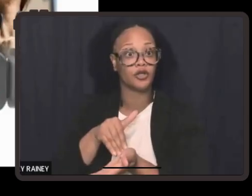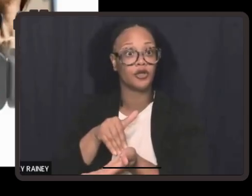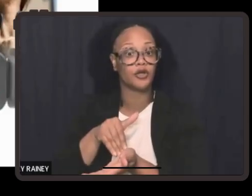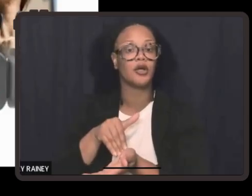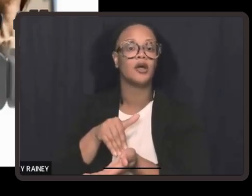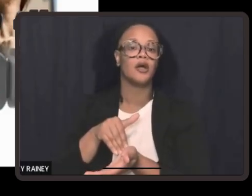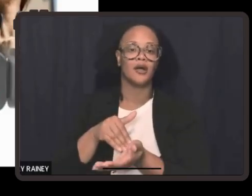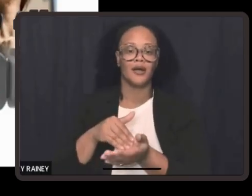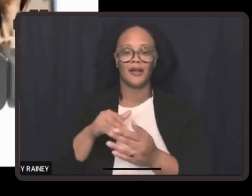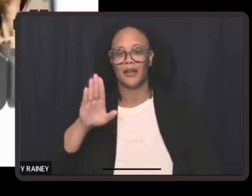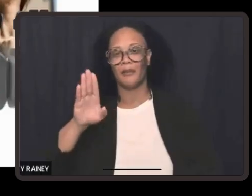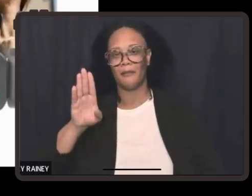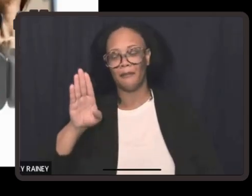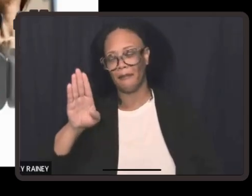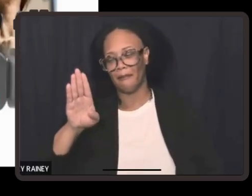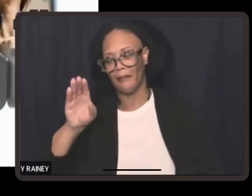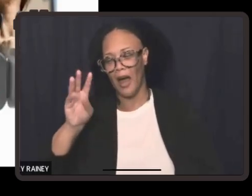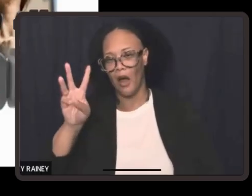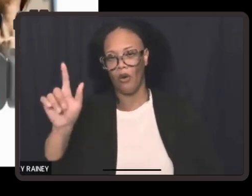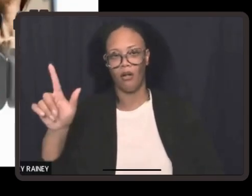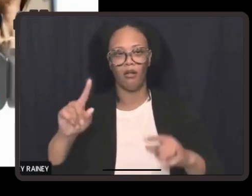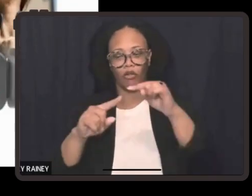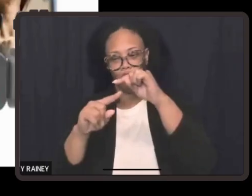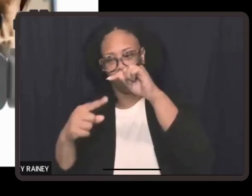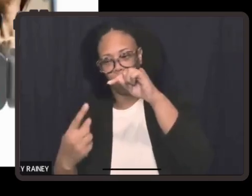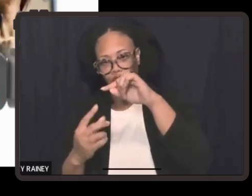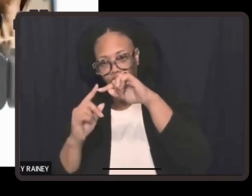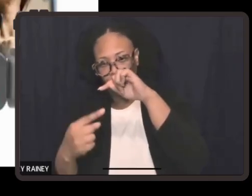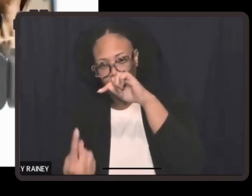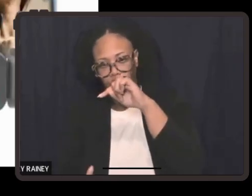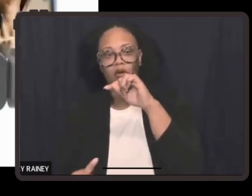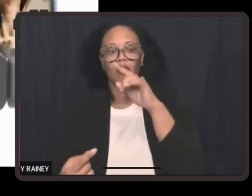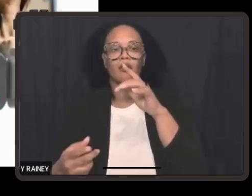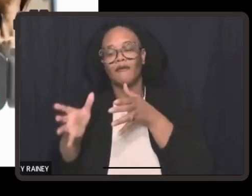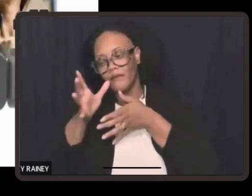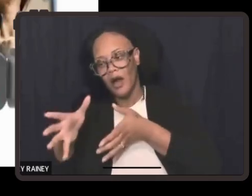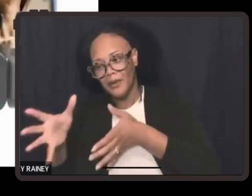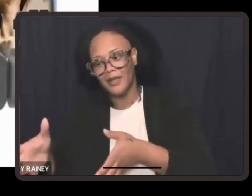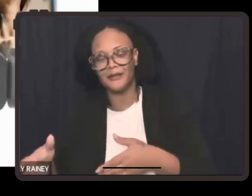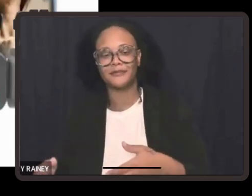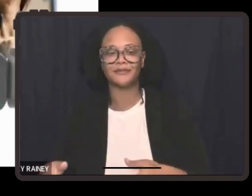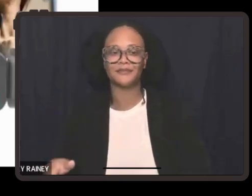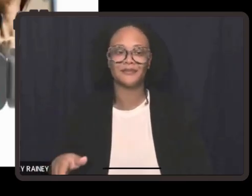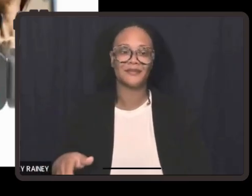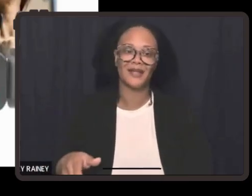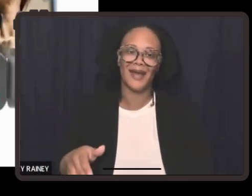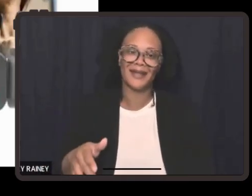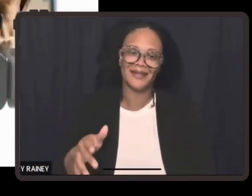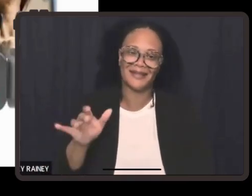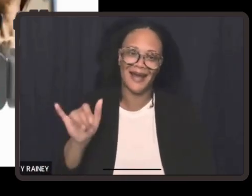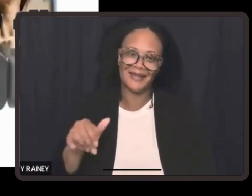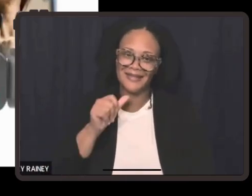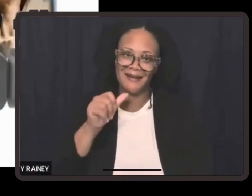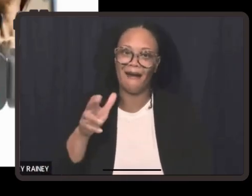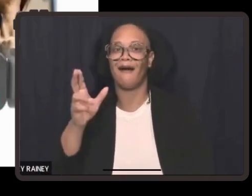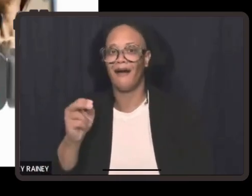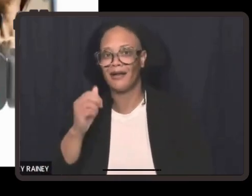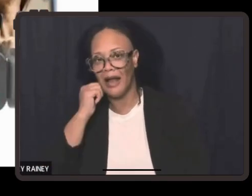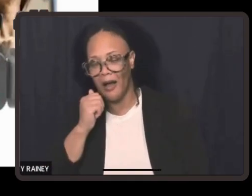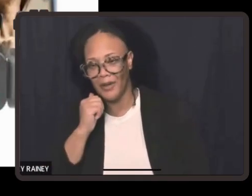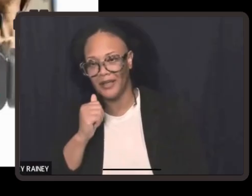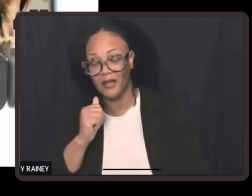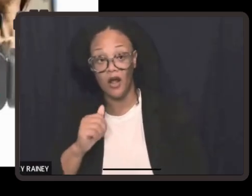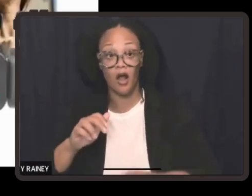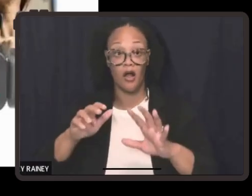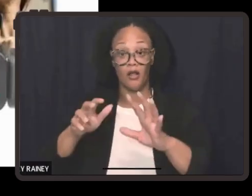and all this vomiting, and that's not uncommon. It's not common. All right, I want to reassure you that,